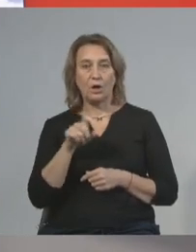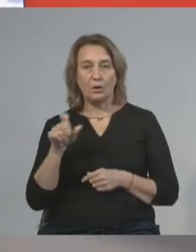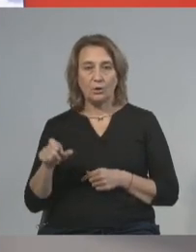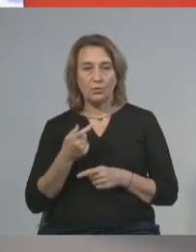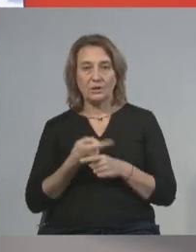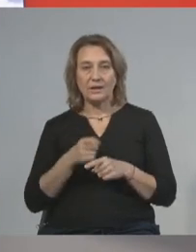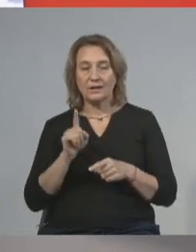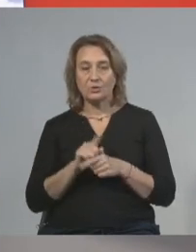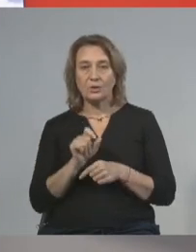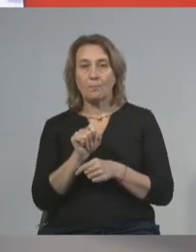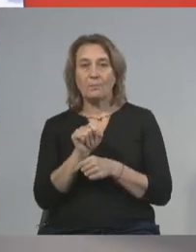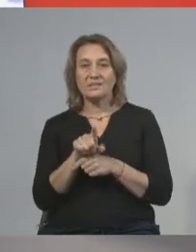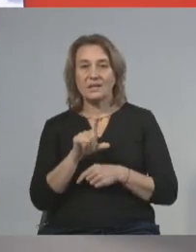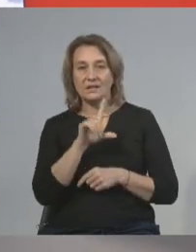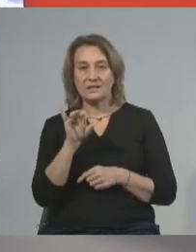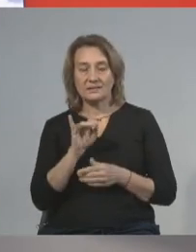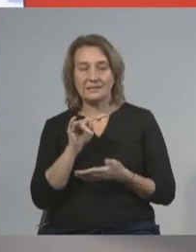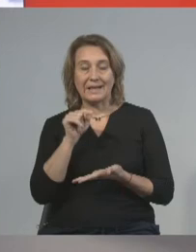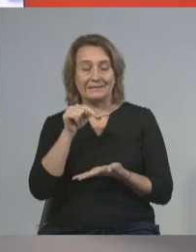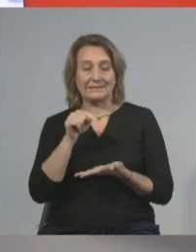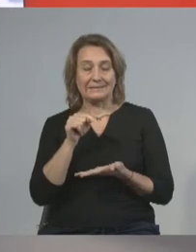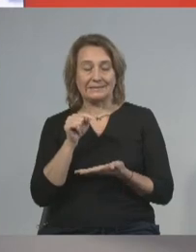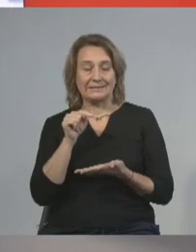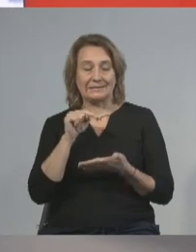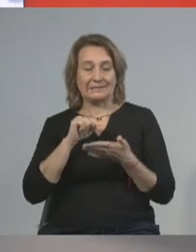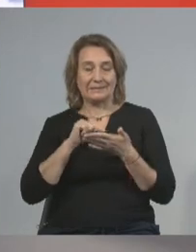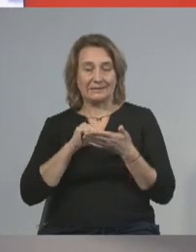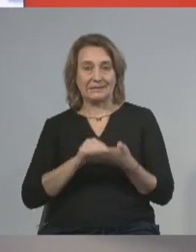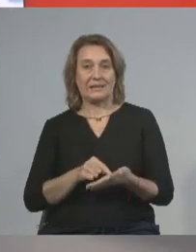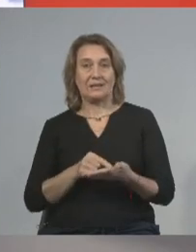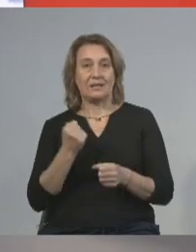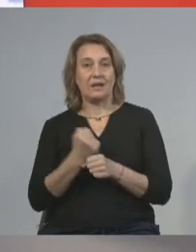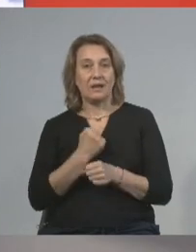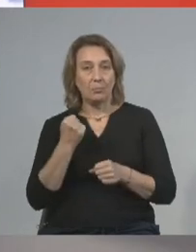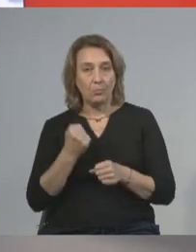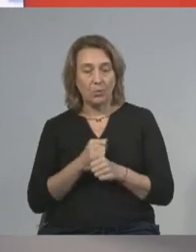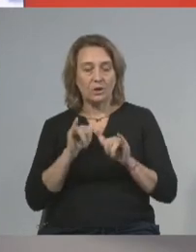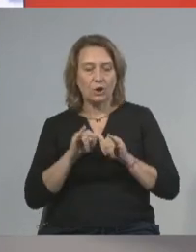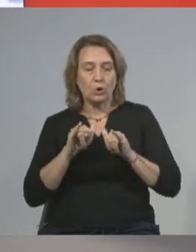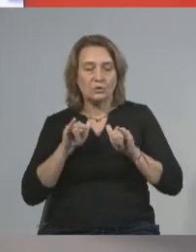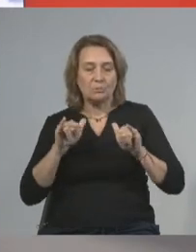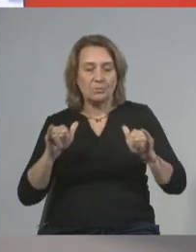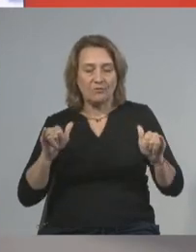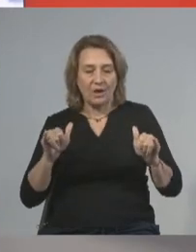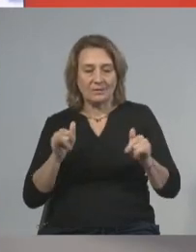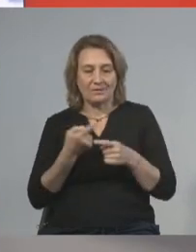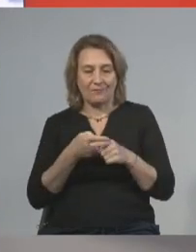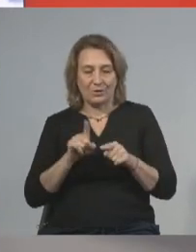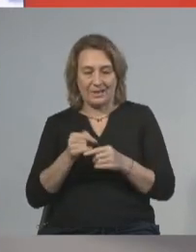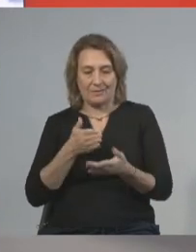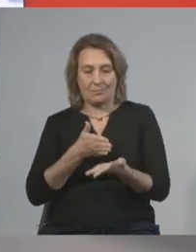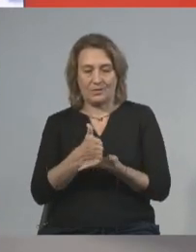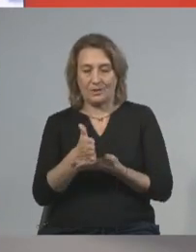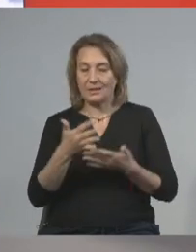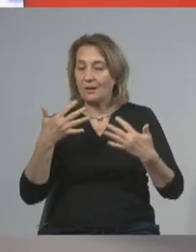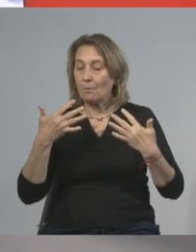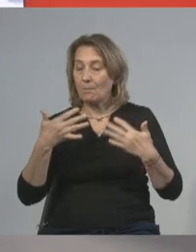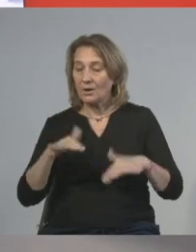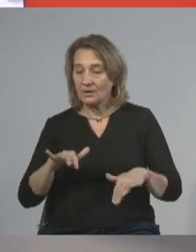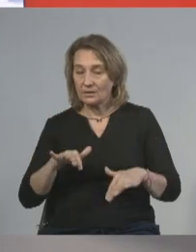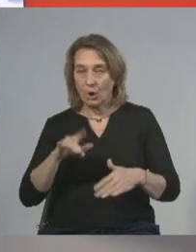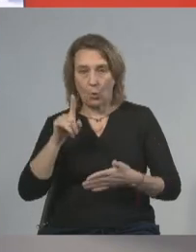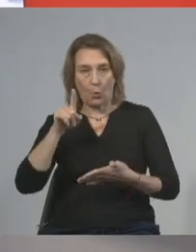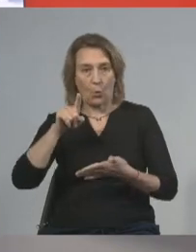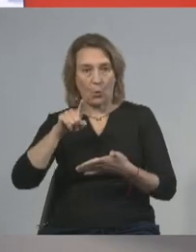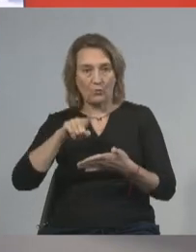outflow of our staff and people who had a goal to work and develop in this direction did not lose confidence in